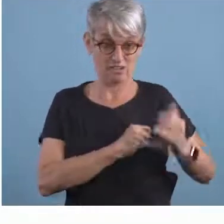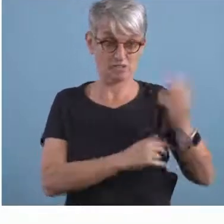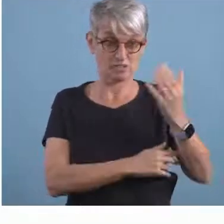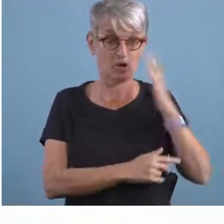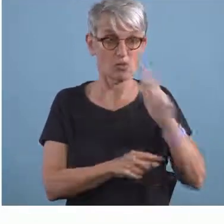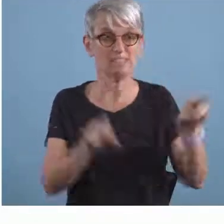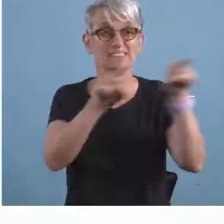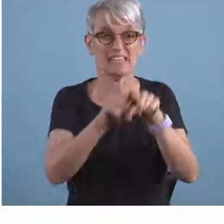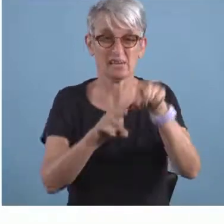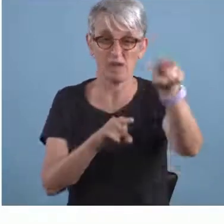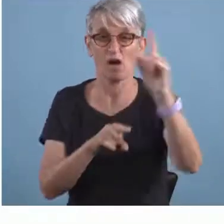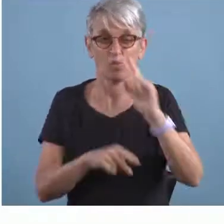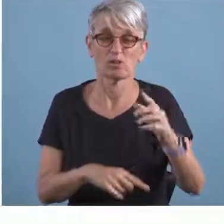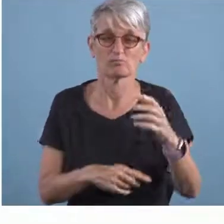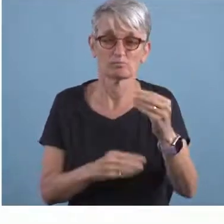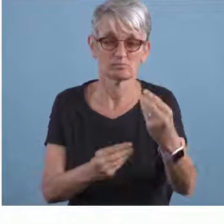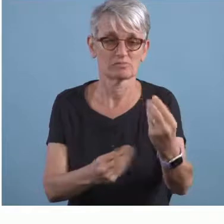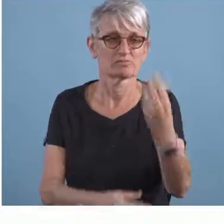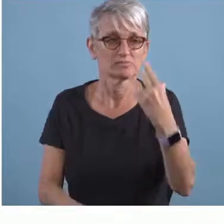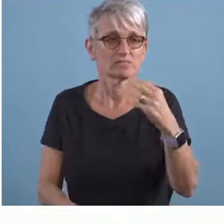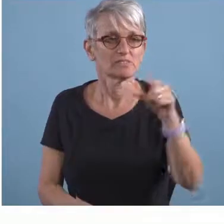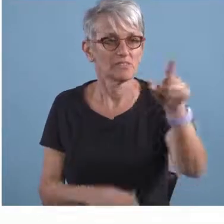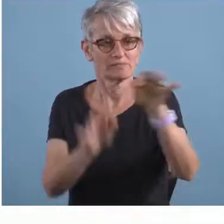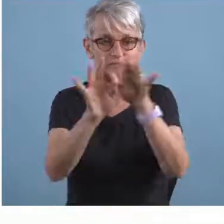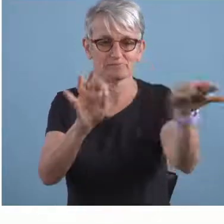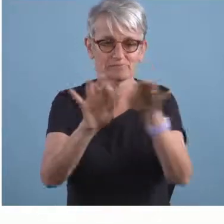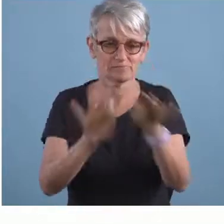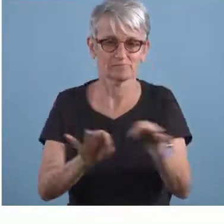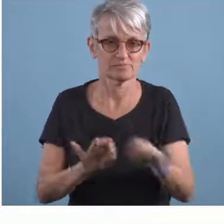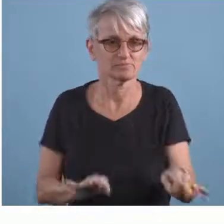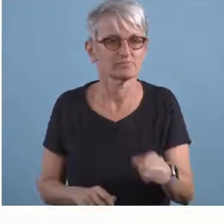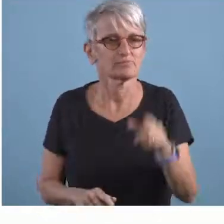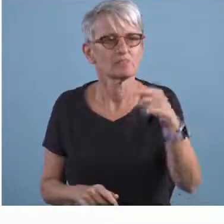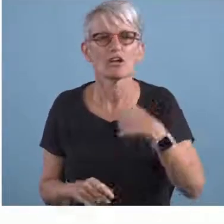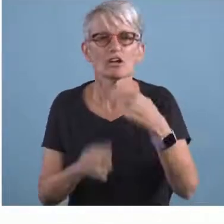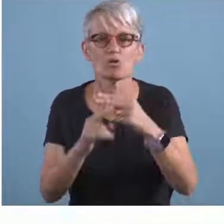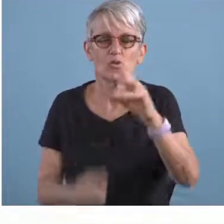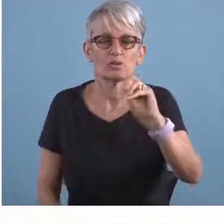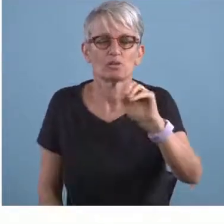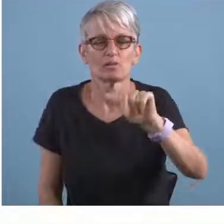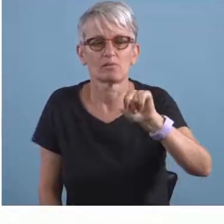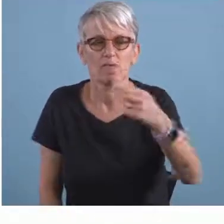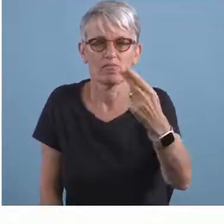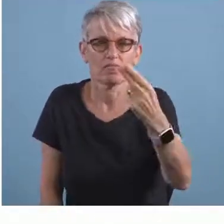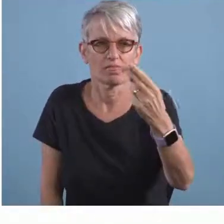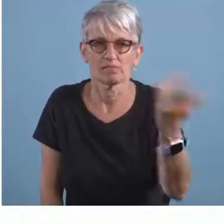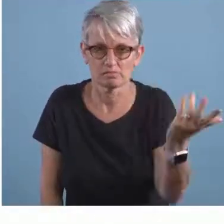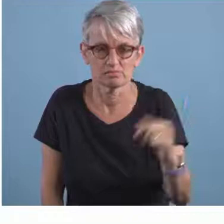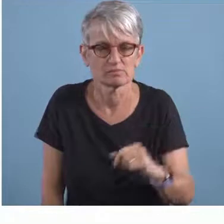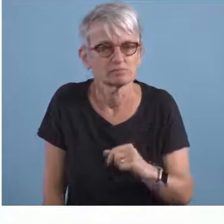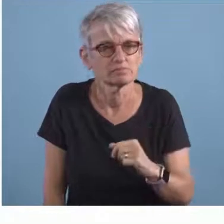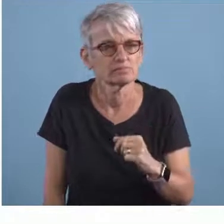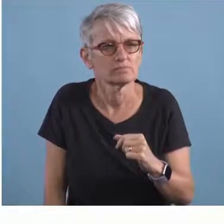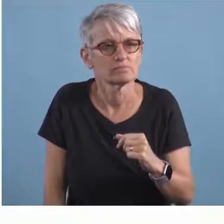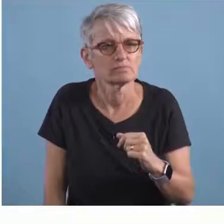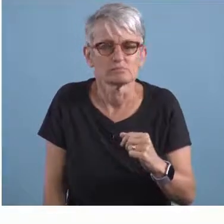same questions up, or these same statements. I'm calling these myths. We've been hearing